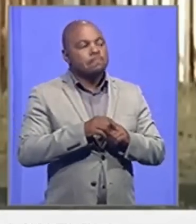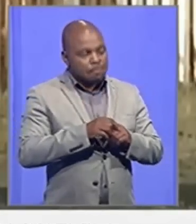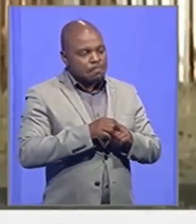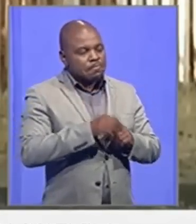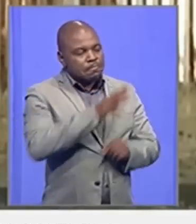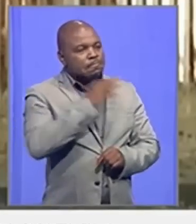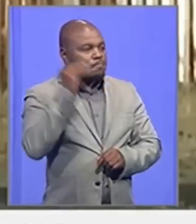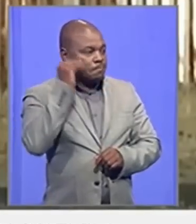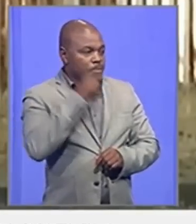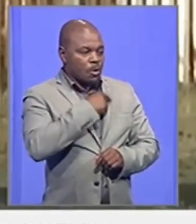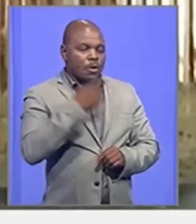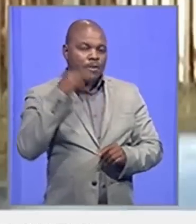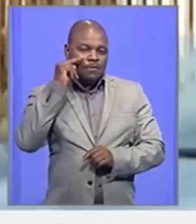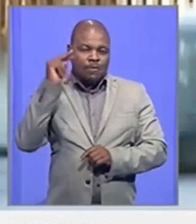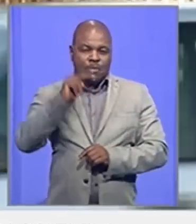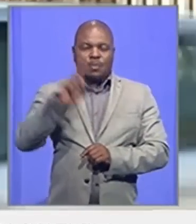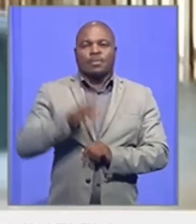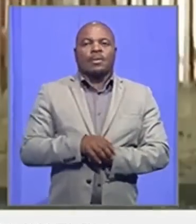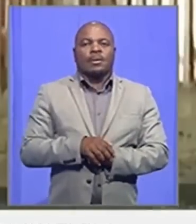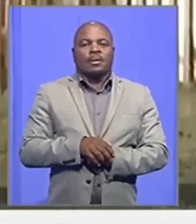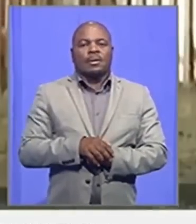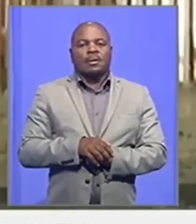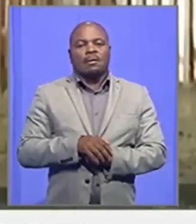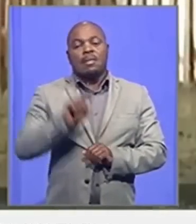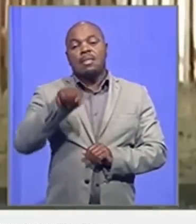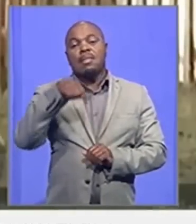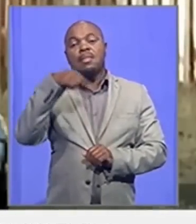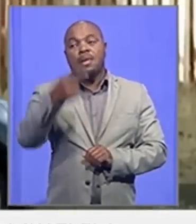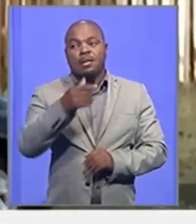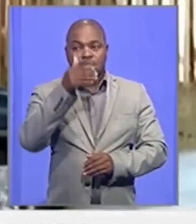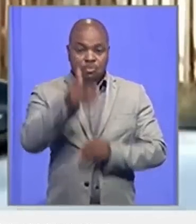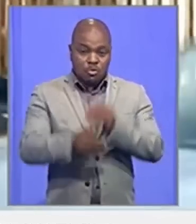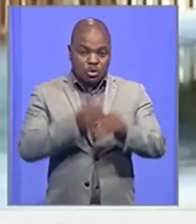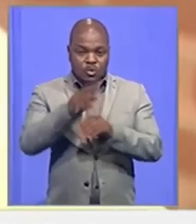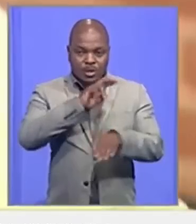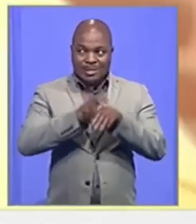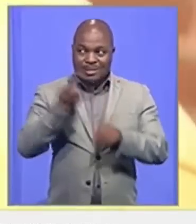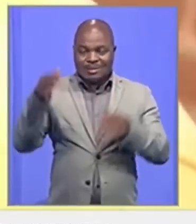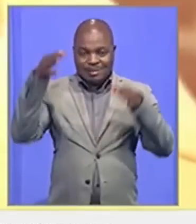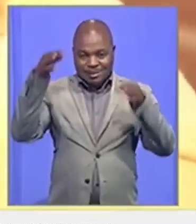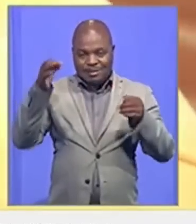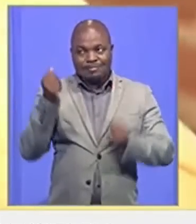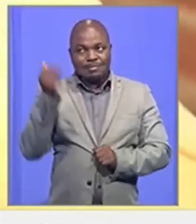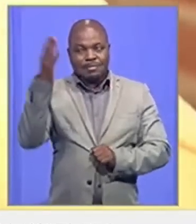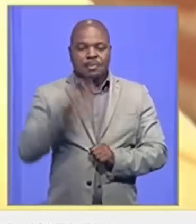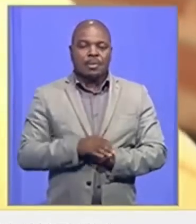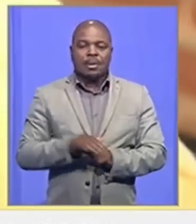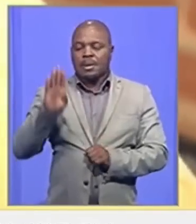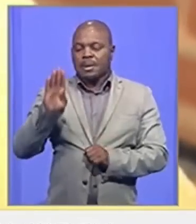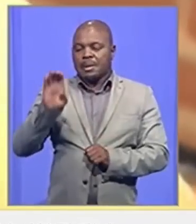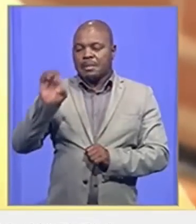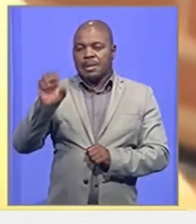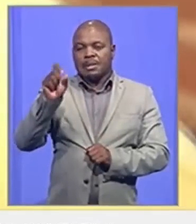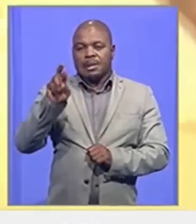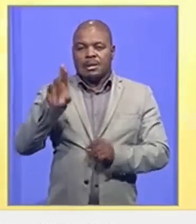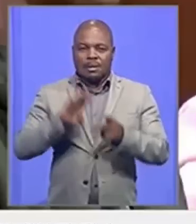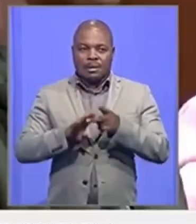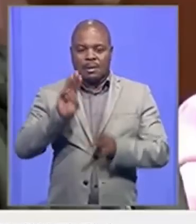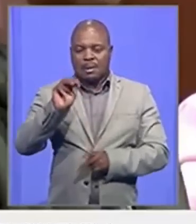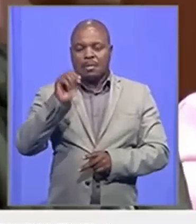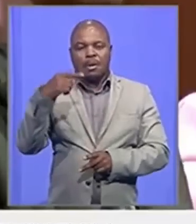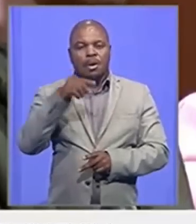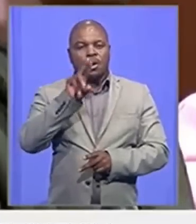are of the view that the next process is to appeal the judgment. Thabo Bester, Magudumana mmogo le